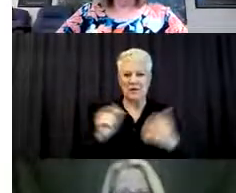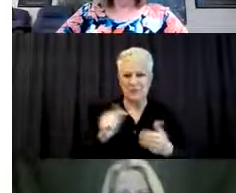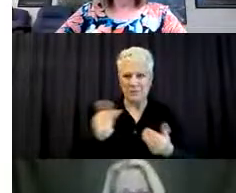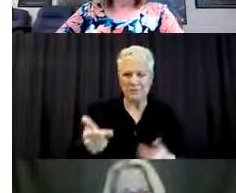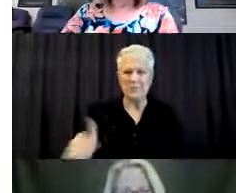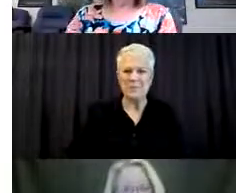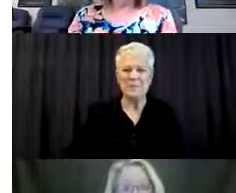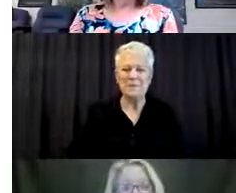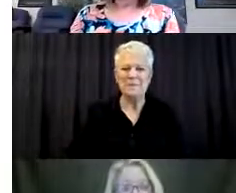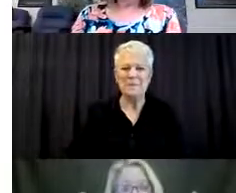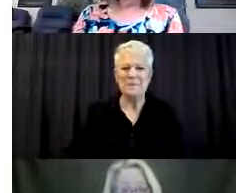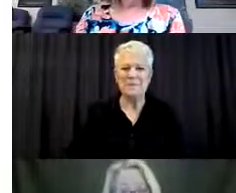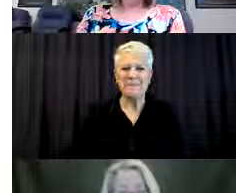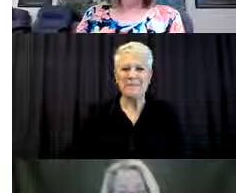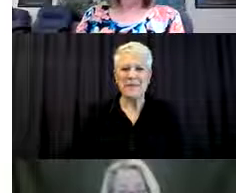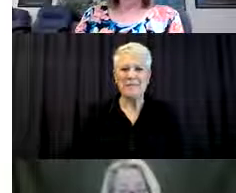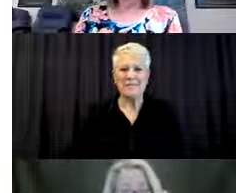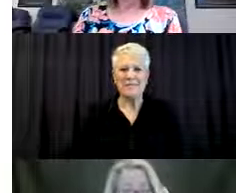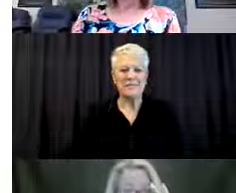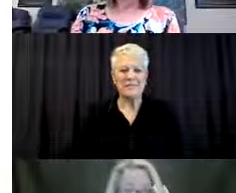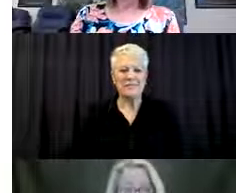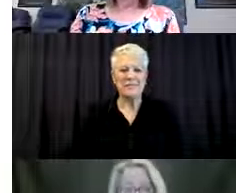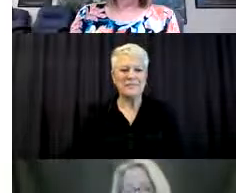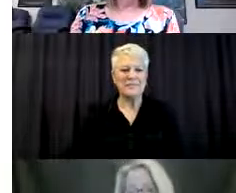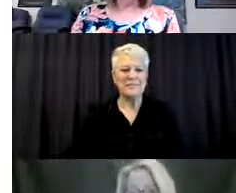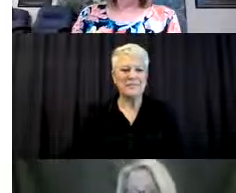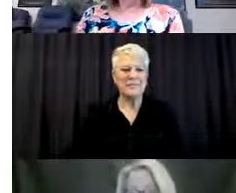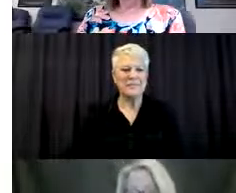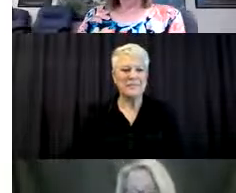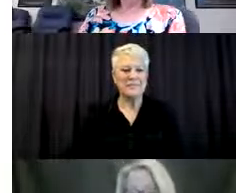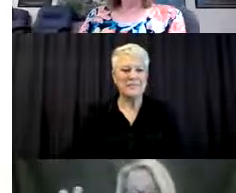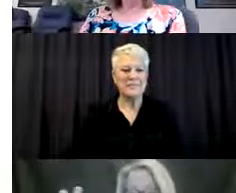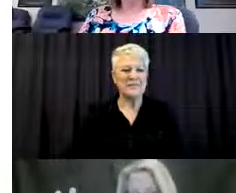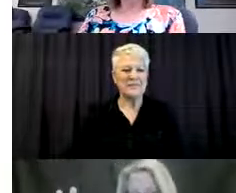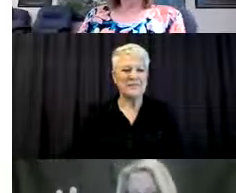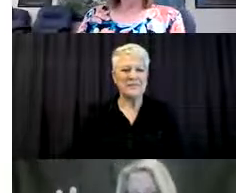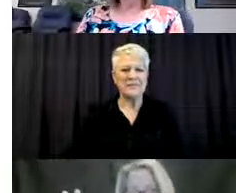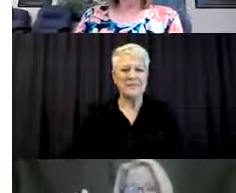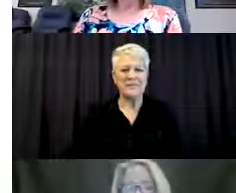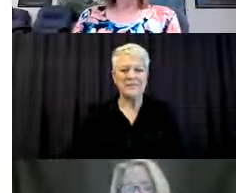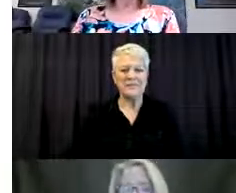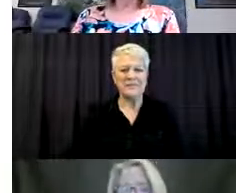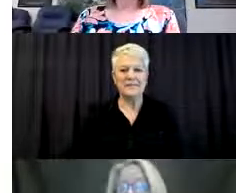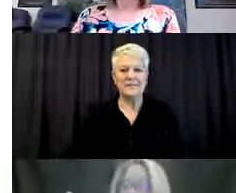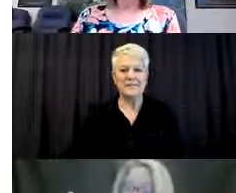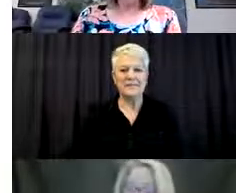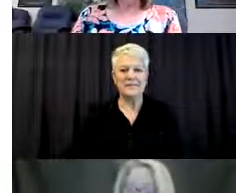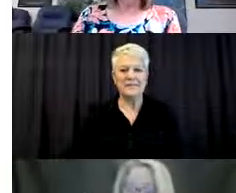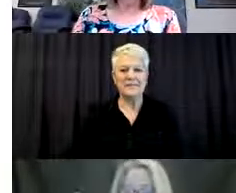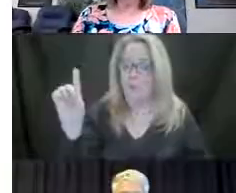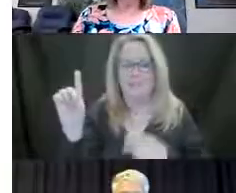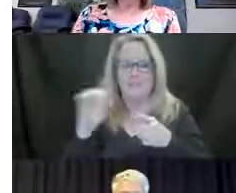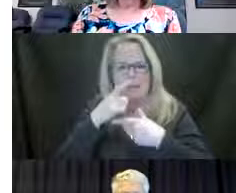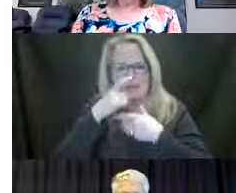And the next one is the ESF board. This one is kind of an interesting looking piece